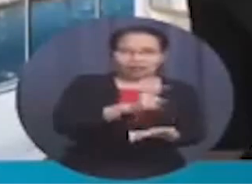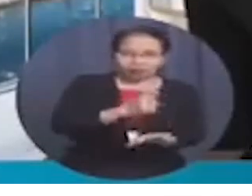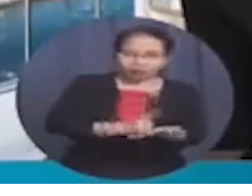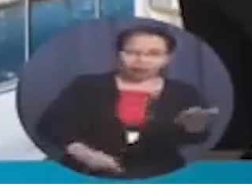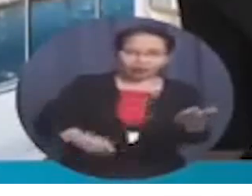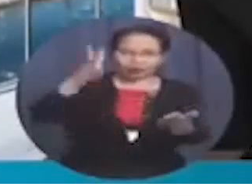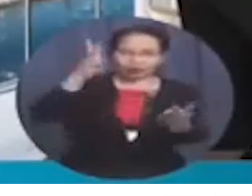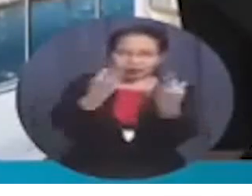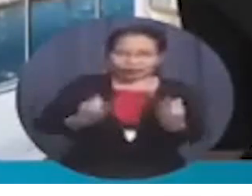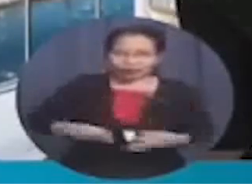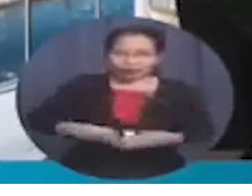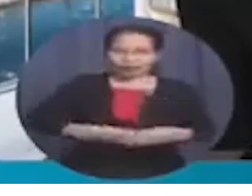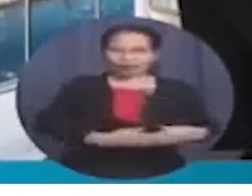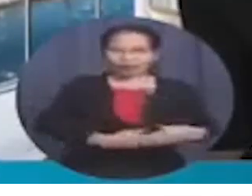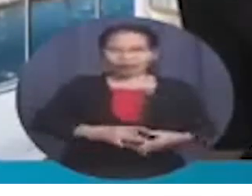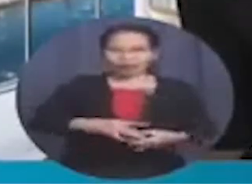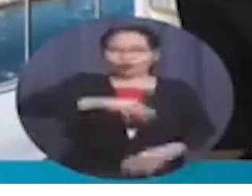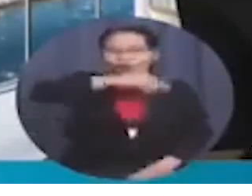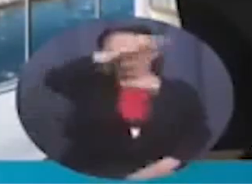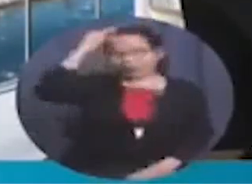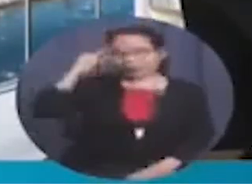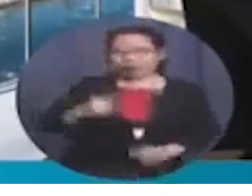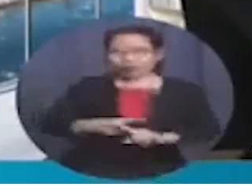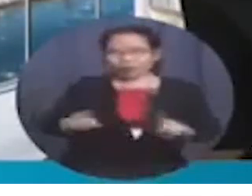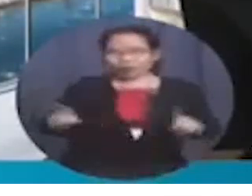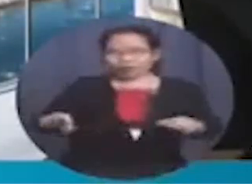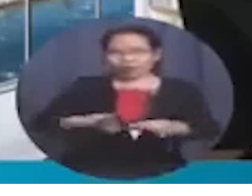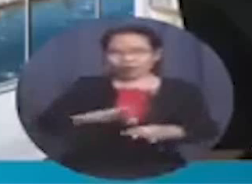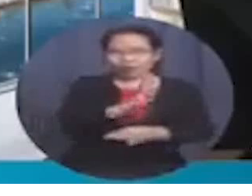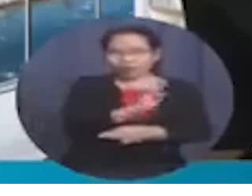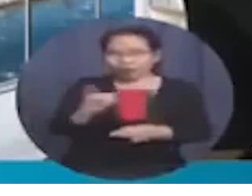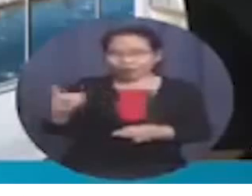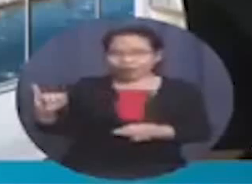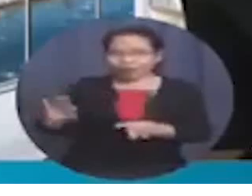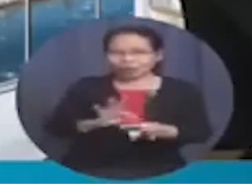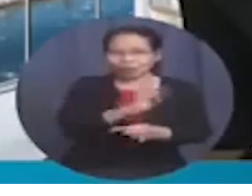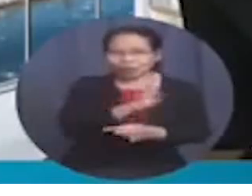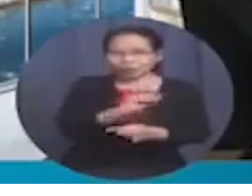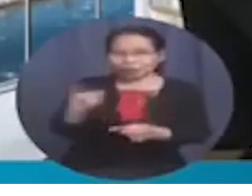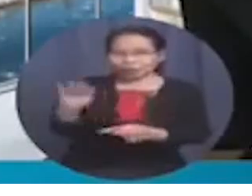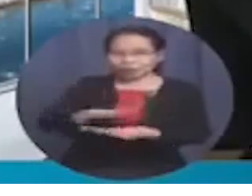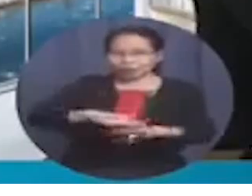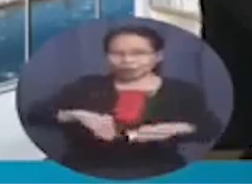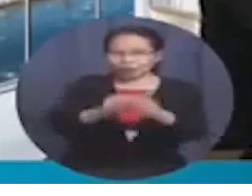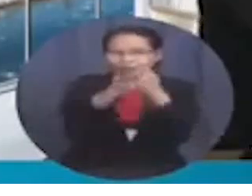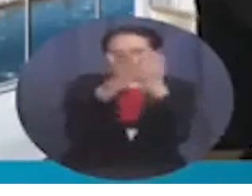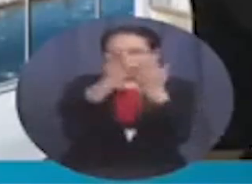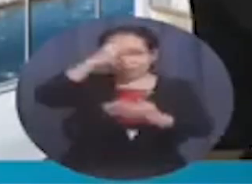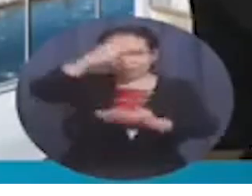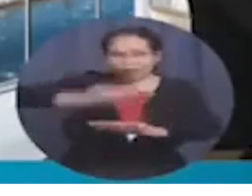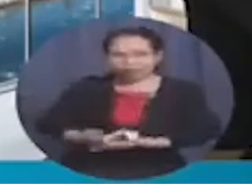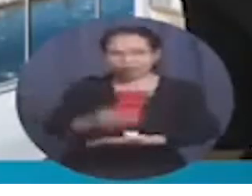Maria. Pero yung spiritong being, the spirit being which is called in the Bible the Son